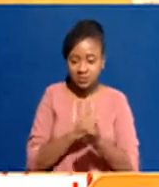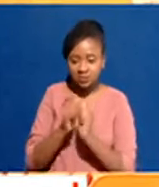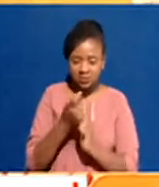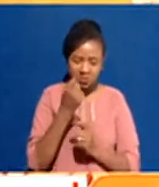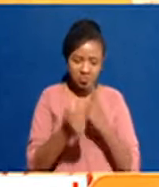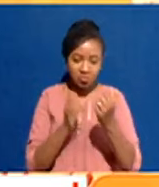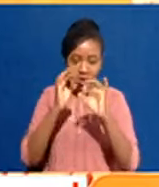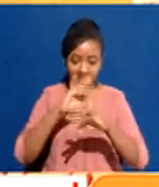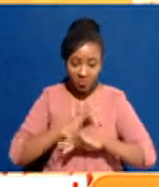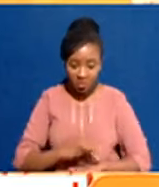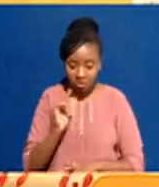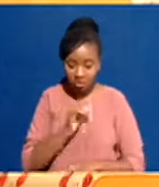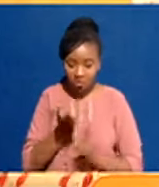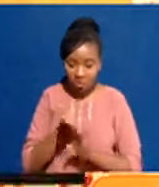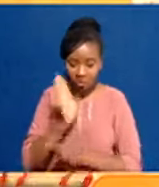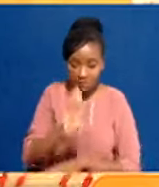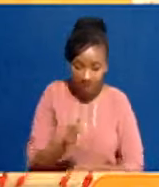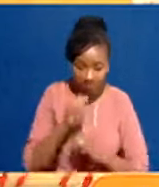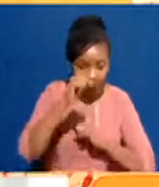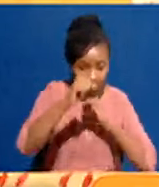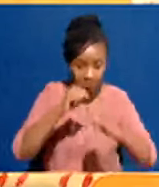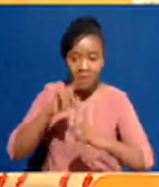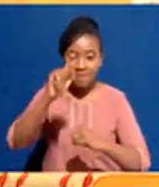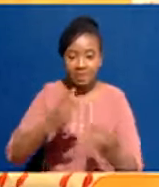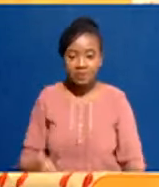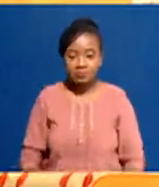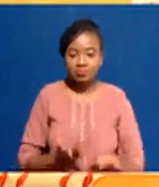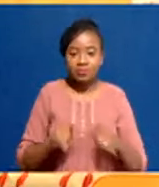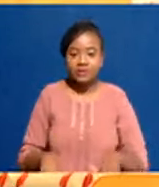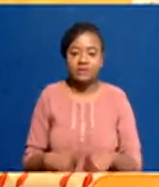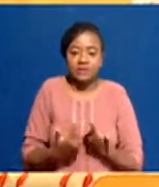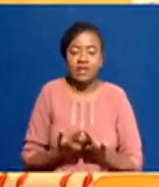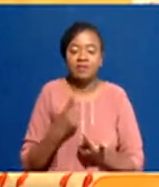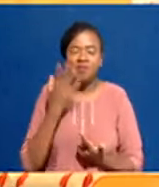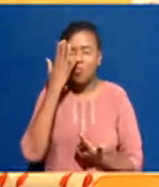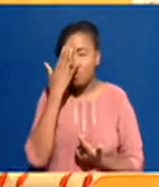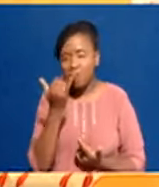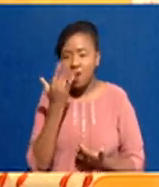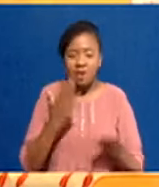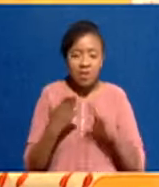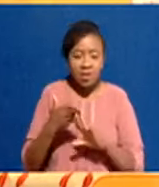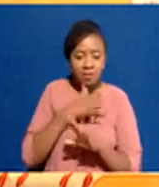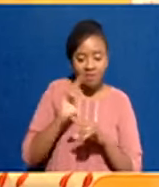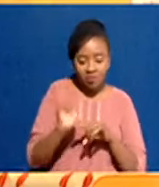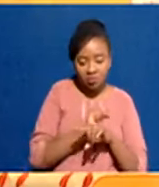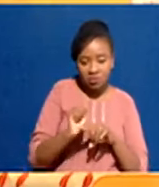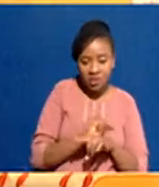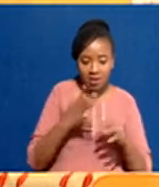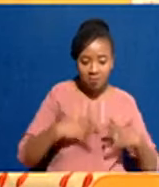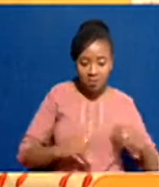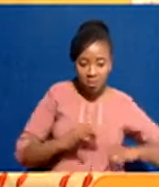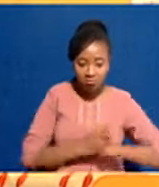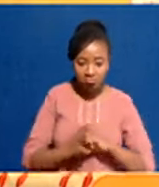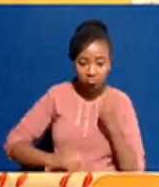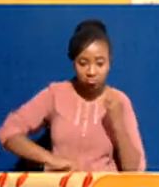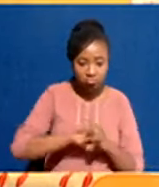La ile change ni wewe mwenyewe ndio utaifanya tena urudi tena. Sababu maybe training yako na watu wenye uko nao